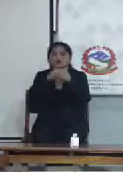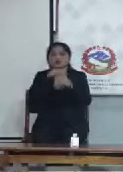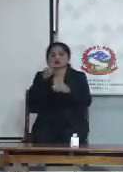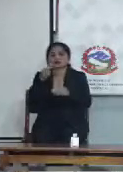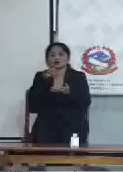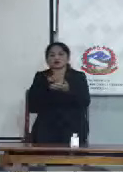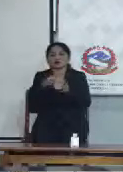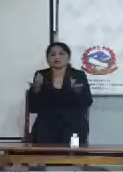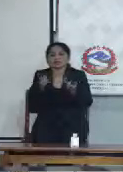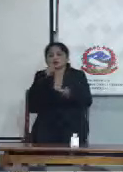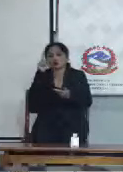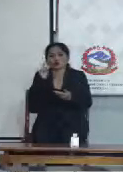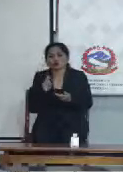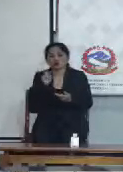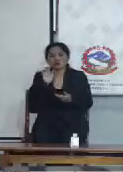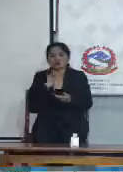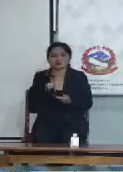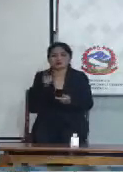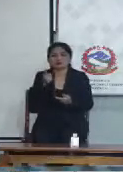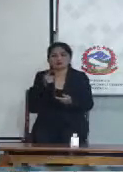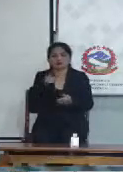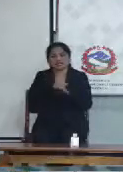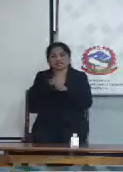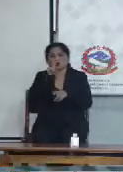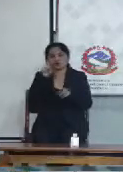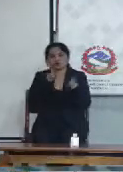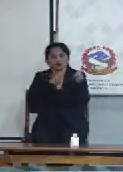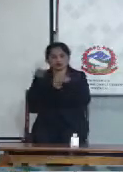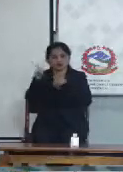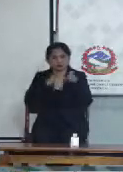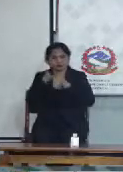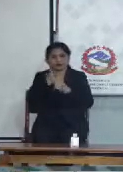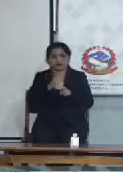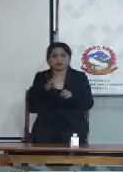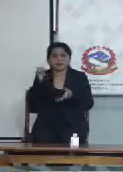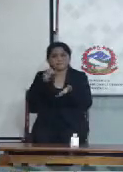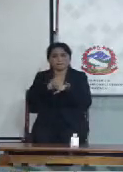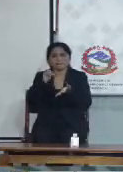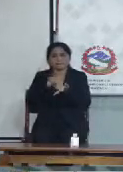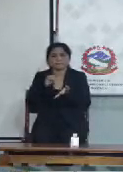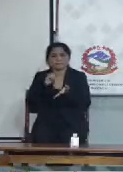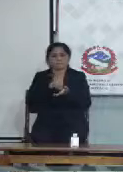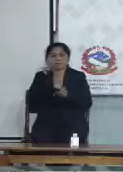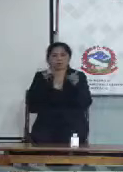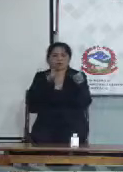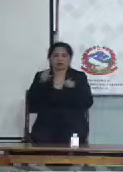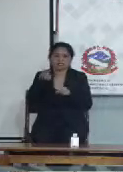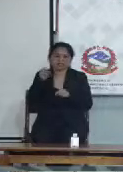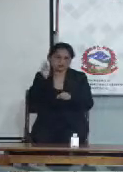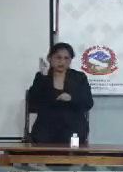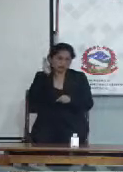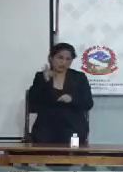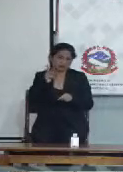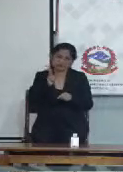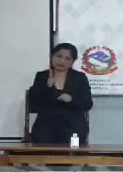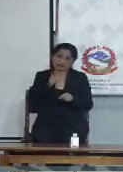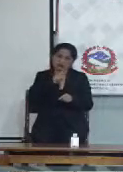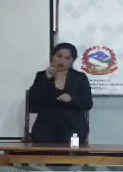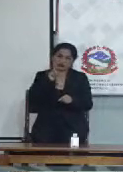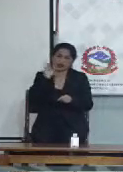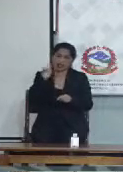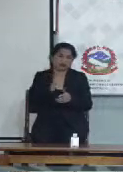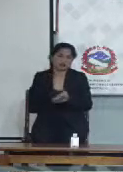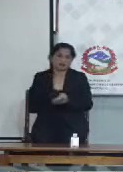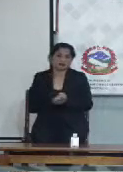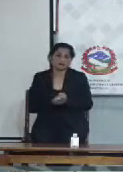is frequently asking. Time and again, I'm saying this. So that's why I would like to request our efforts should be or